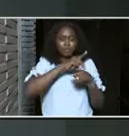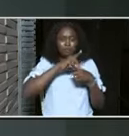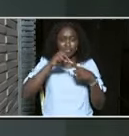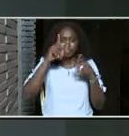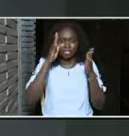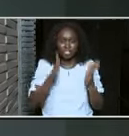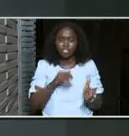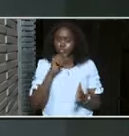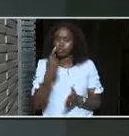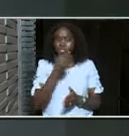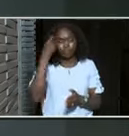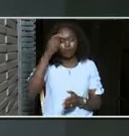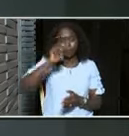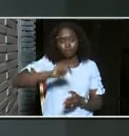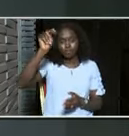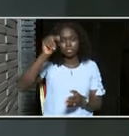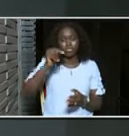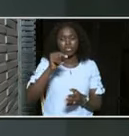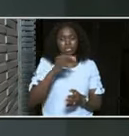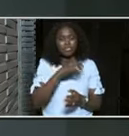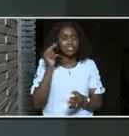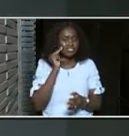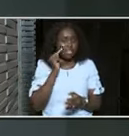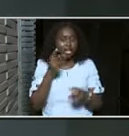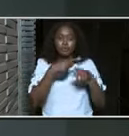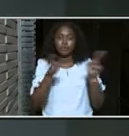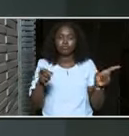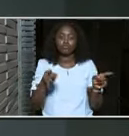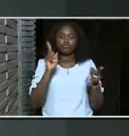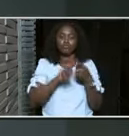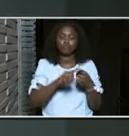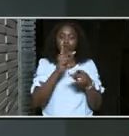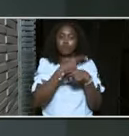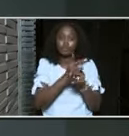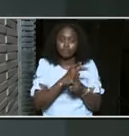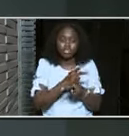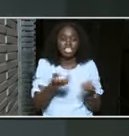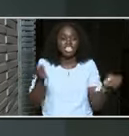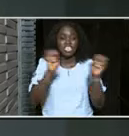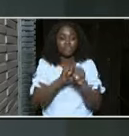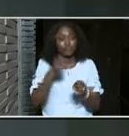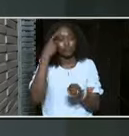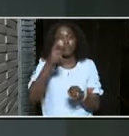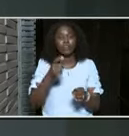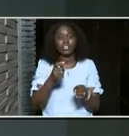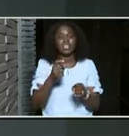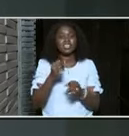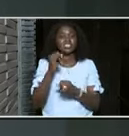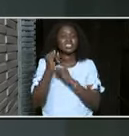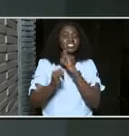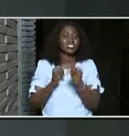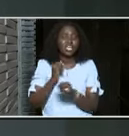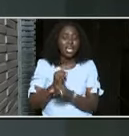not only for the north or Nigeria, but to produce even for international